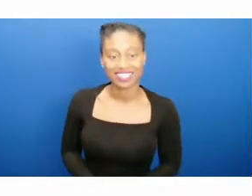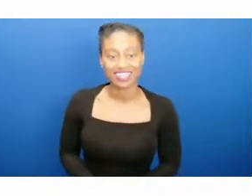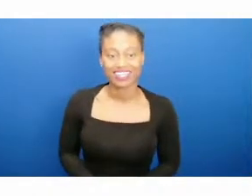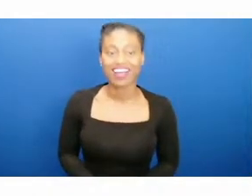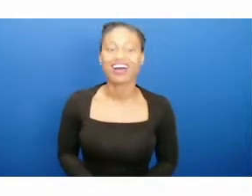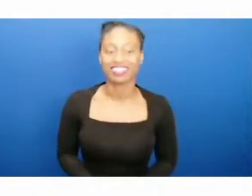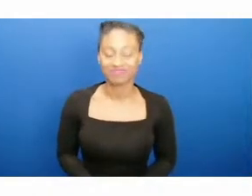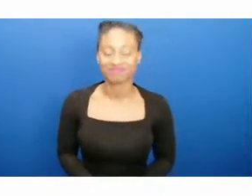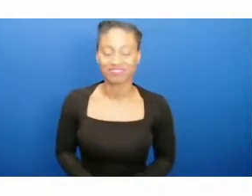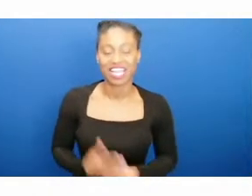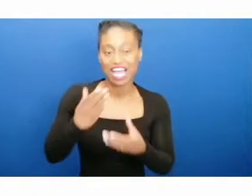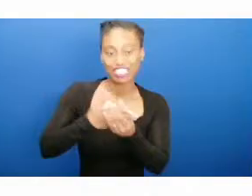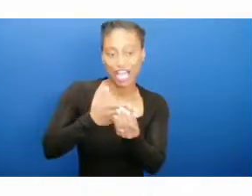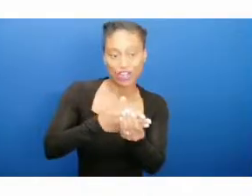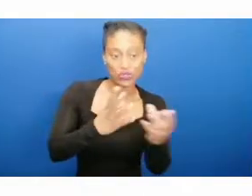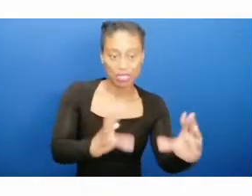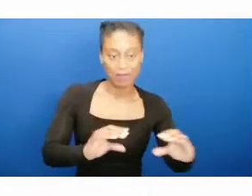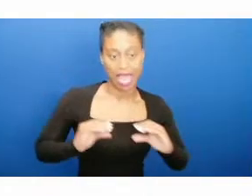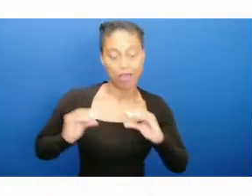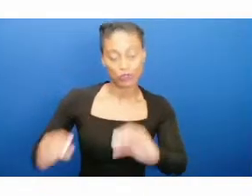I'm just going to stack them up